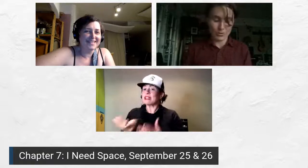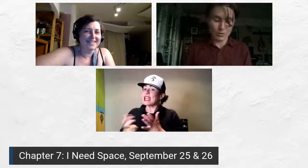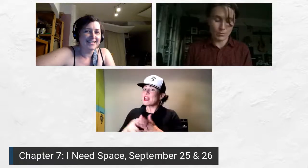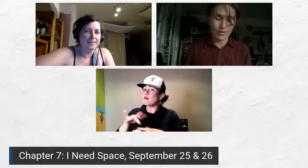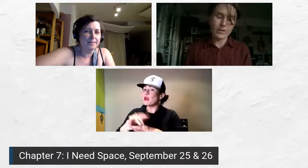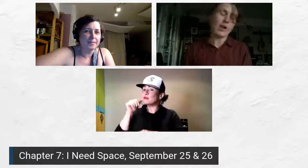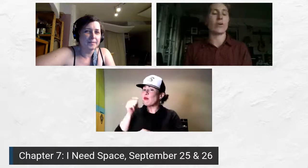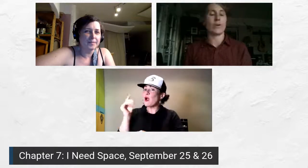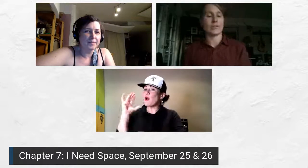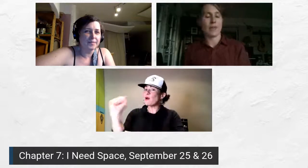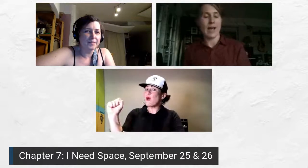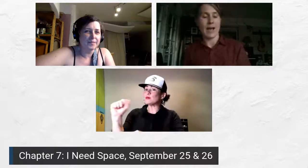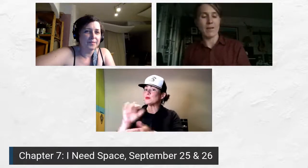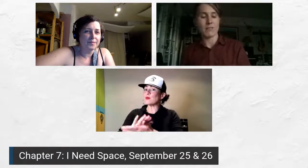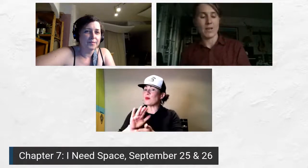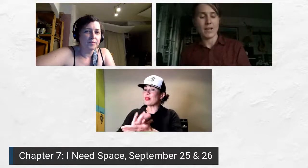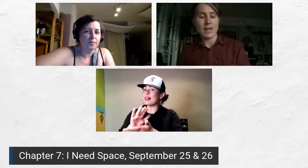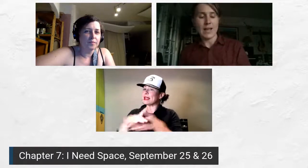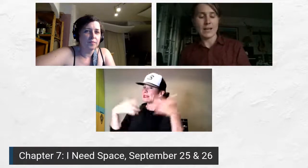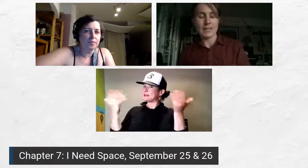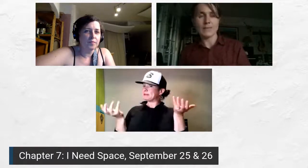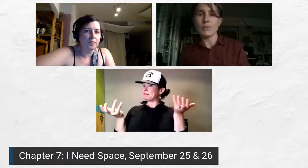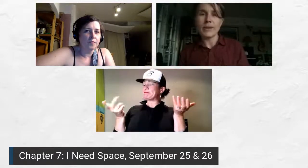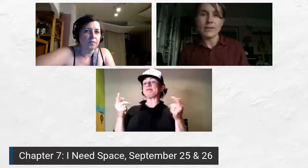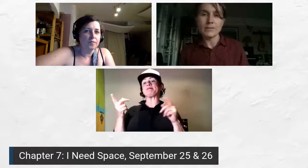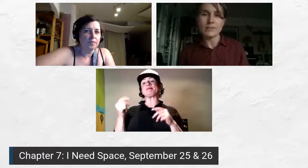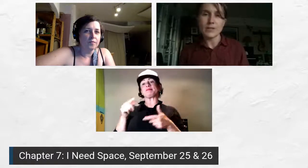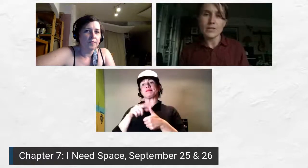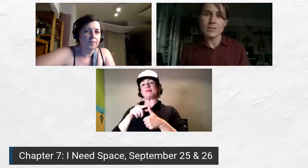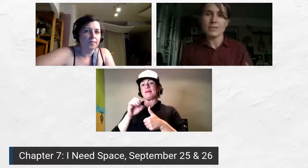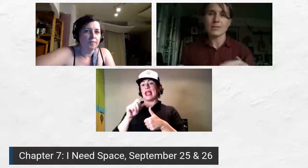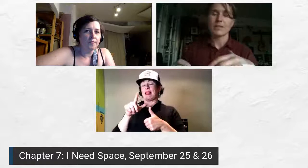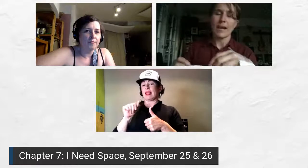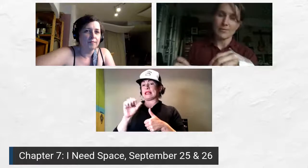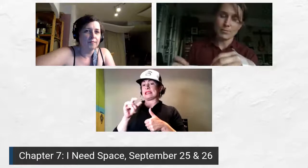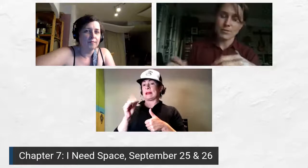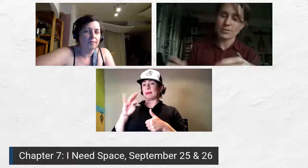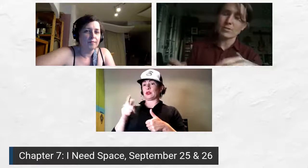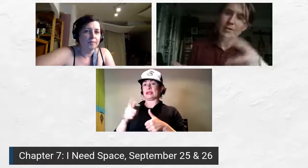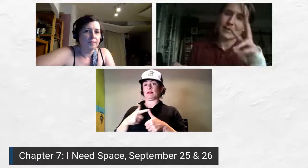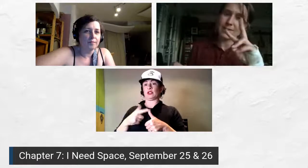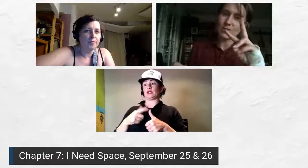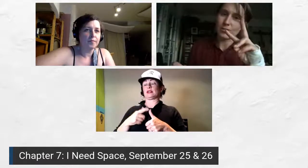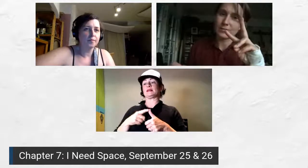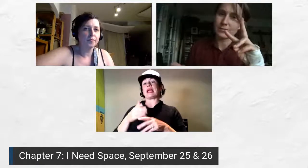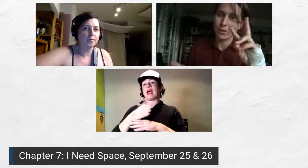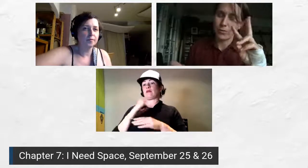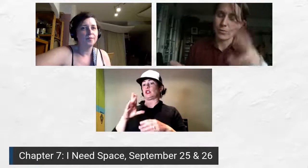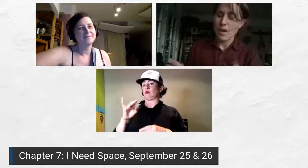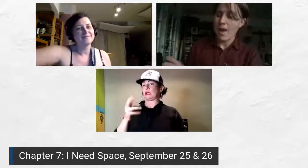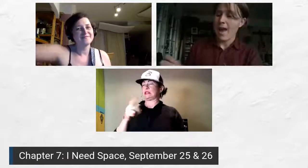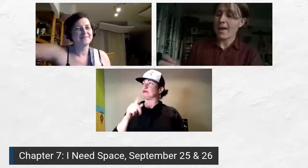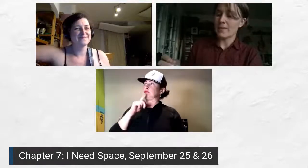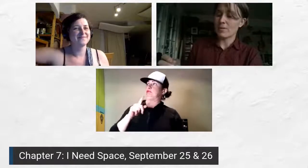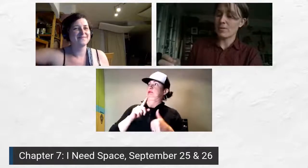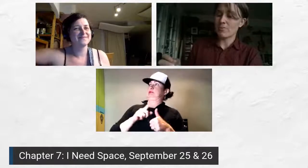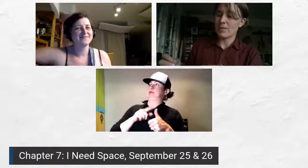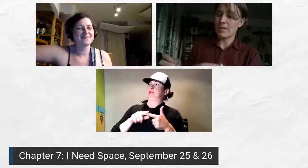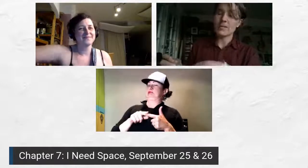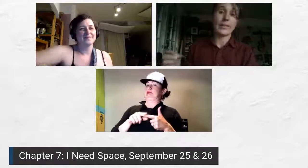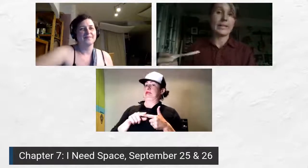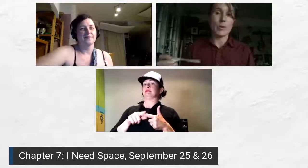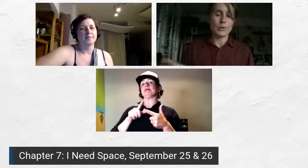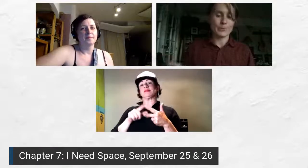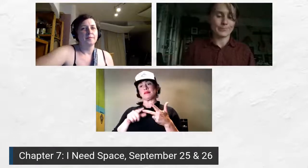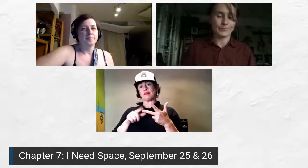tomorrow. So we are going to have Ella Simring first, after Bridget. So I guess actually 2. And number